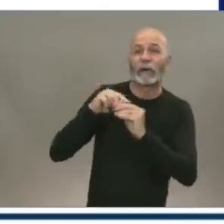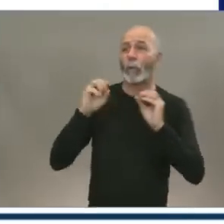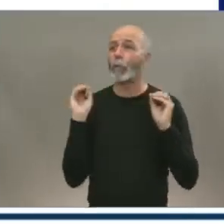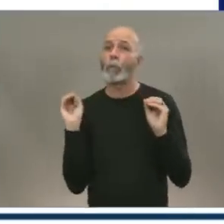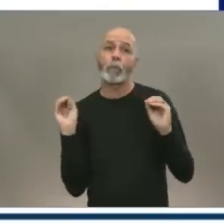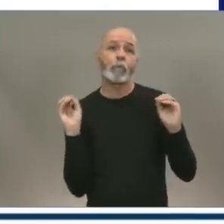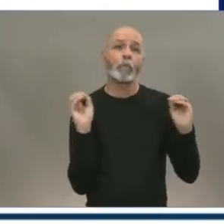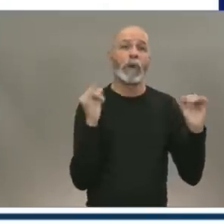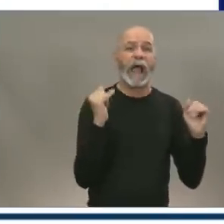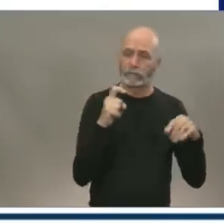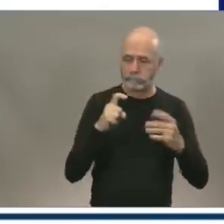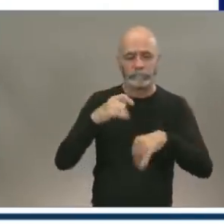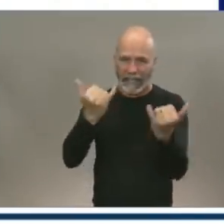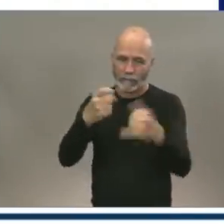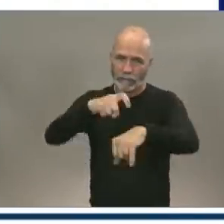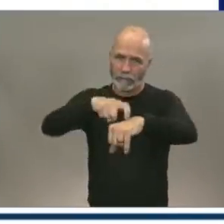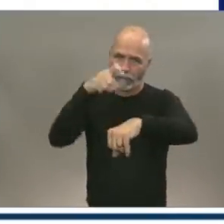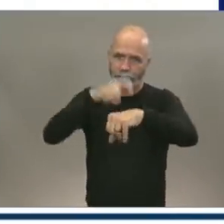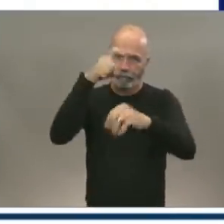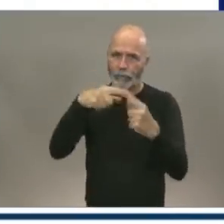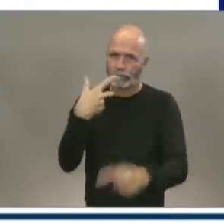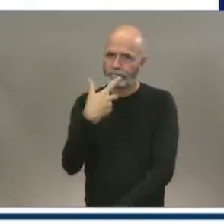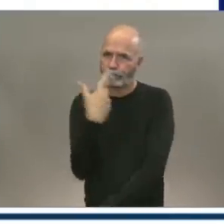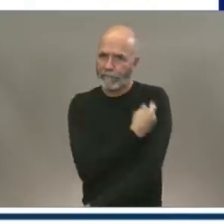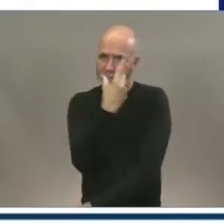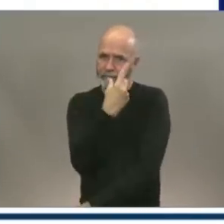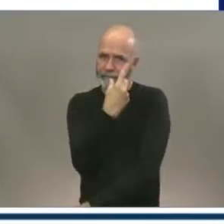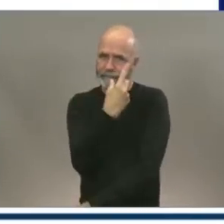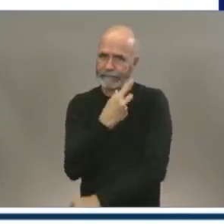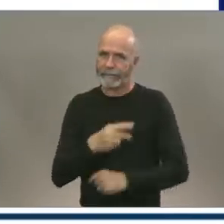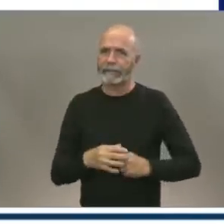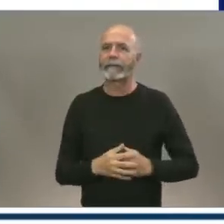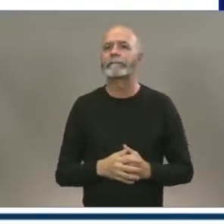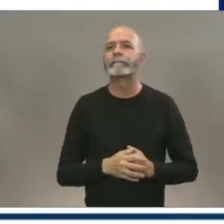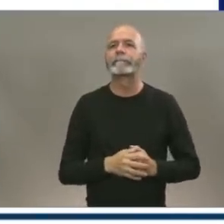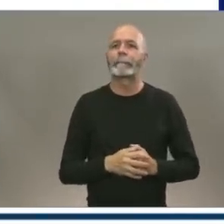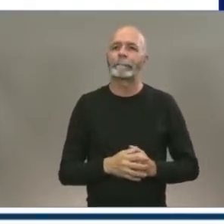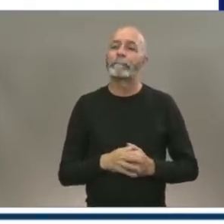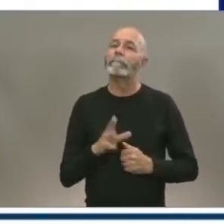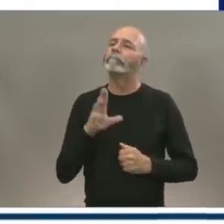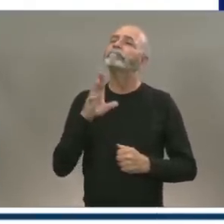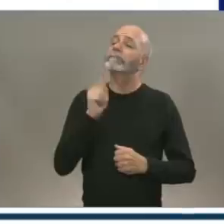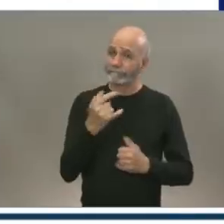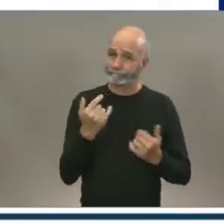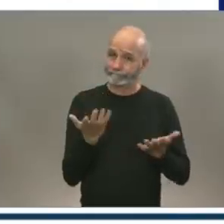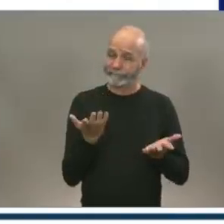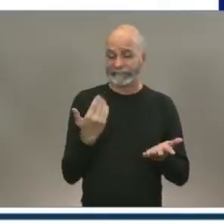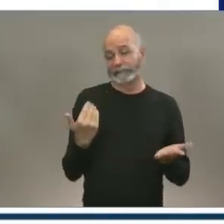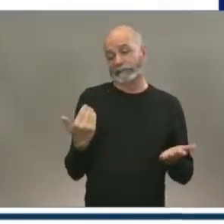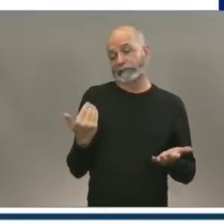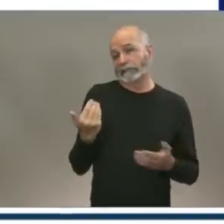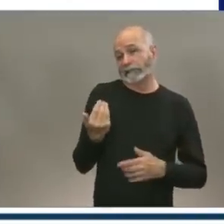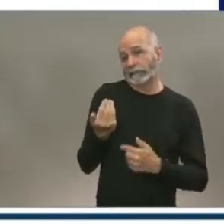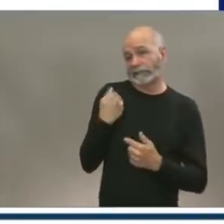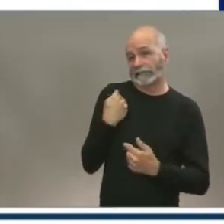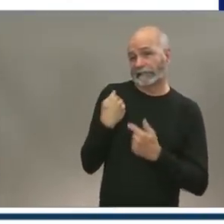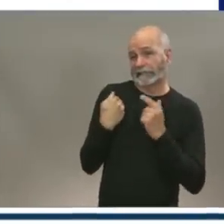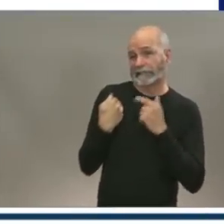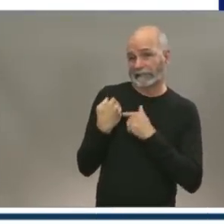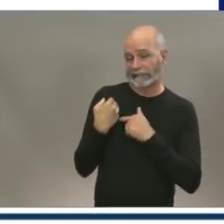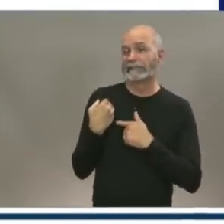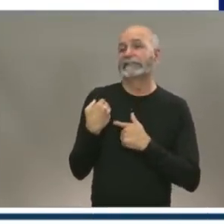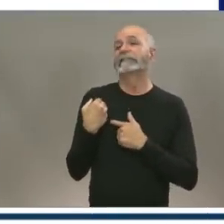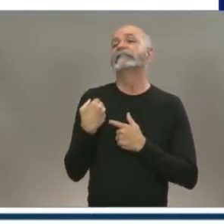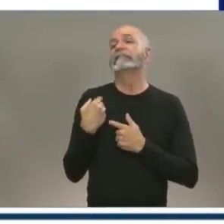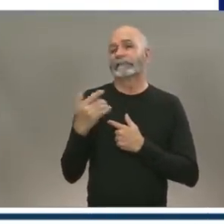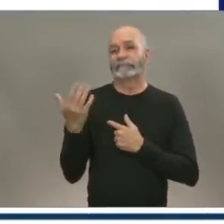said, I will say that I am encouraged by the latest update from the sectors impacted by the mandatory